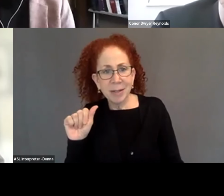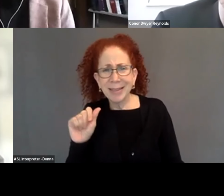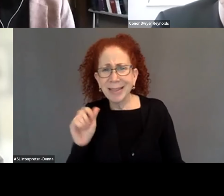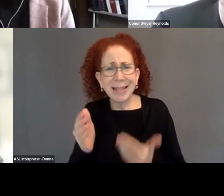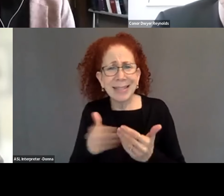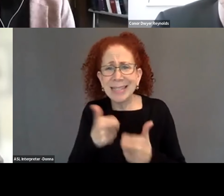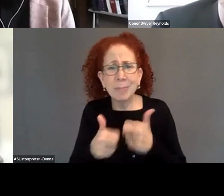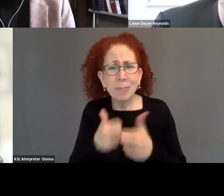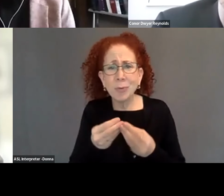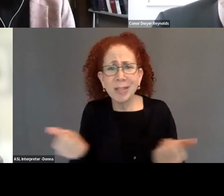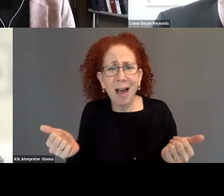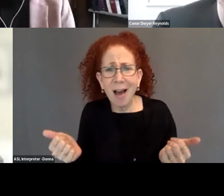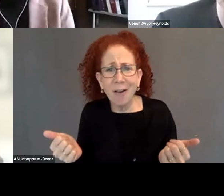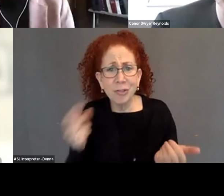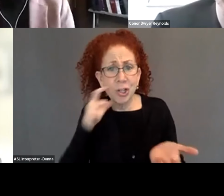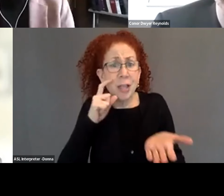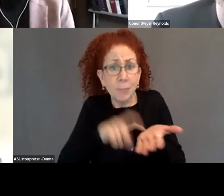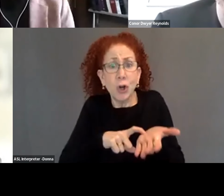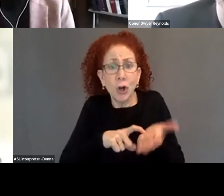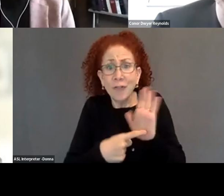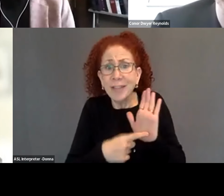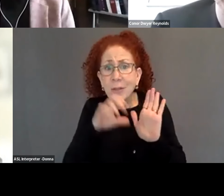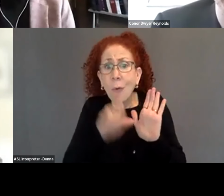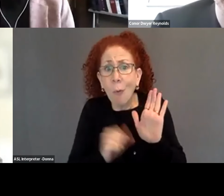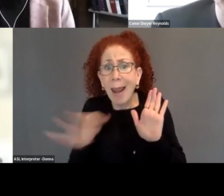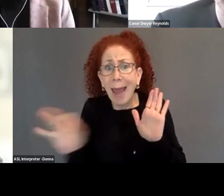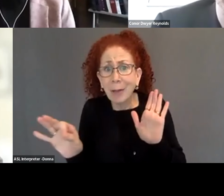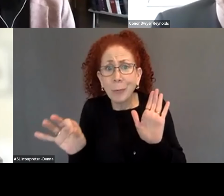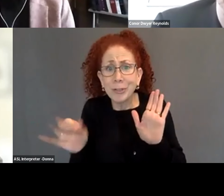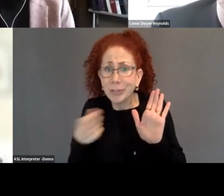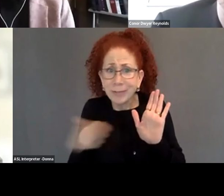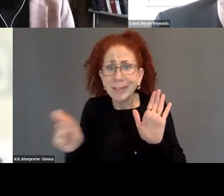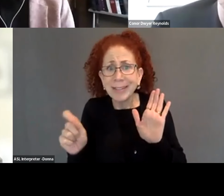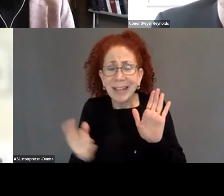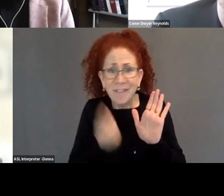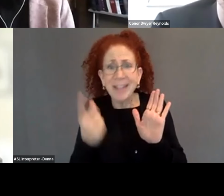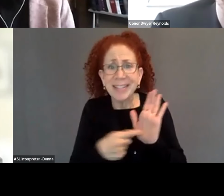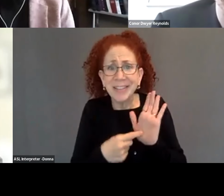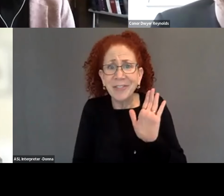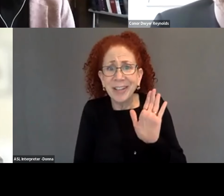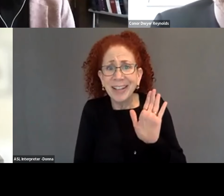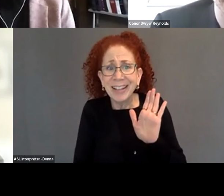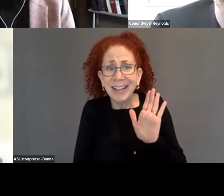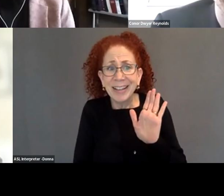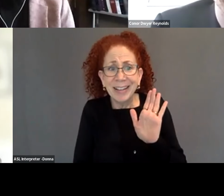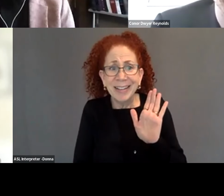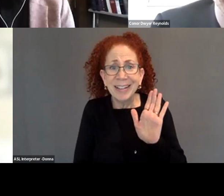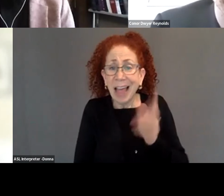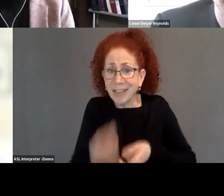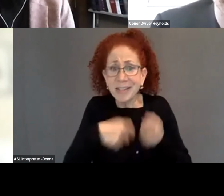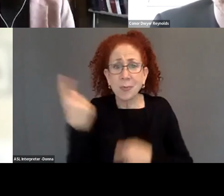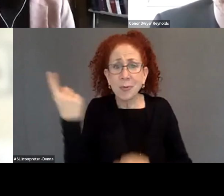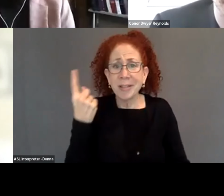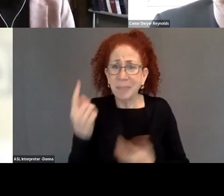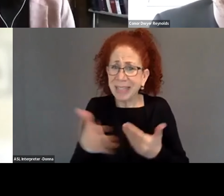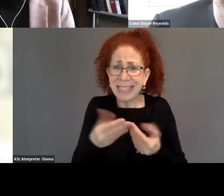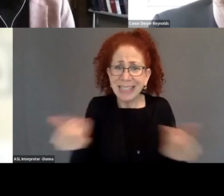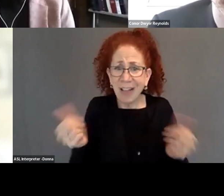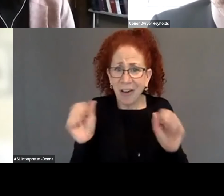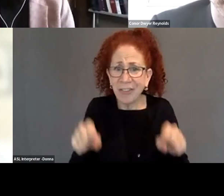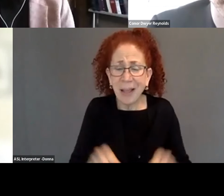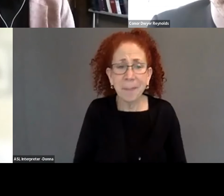to solve by just observing that it's antiquated and offensive language about disability and substituting in other